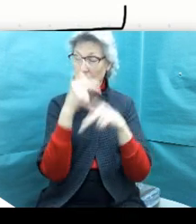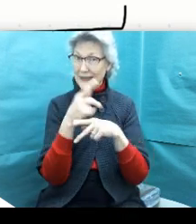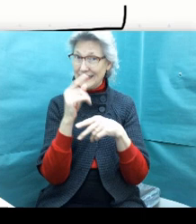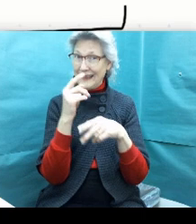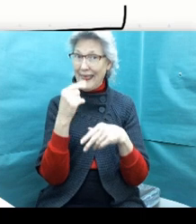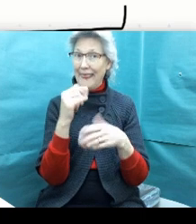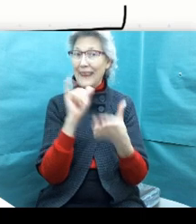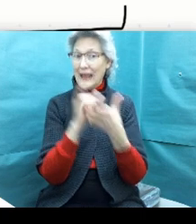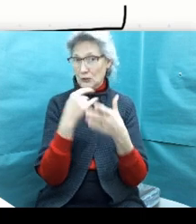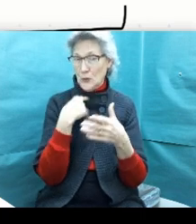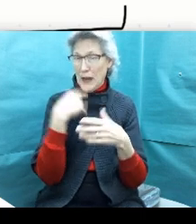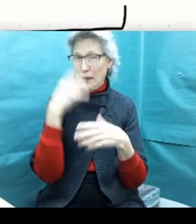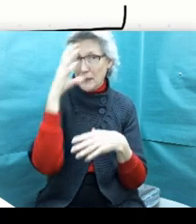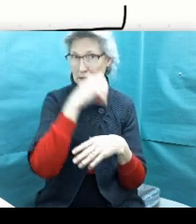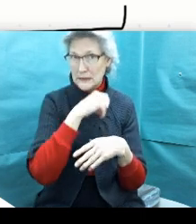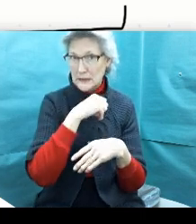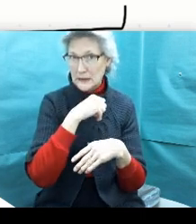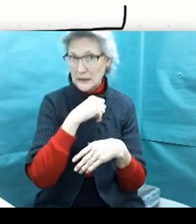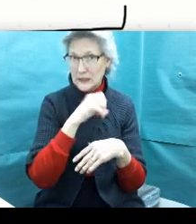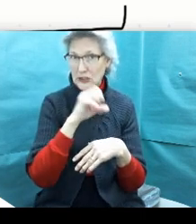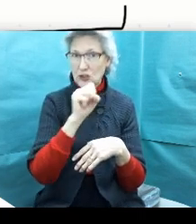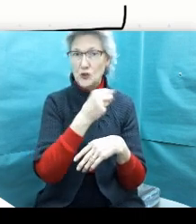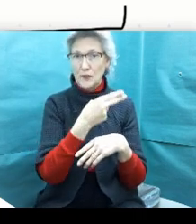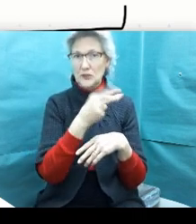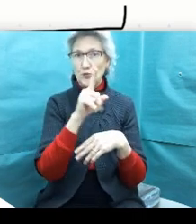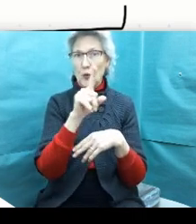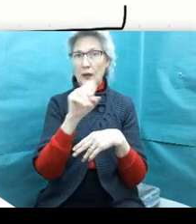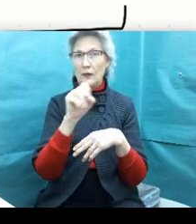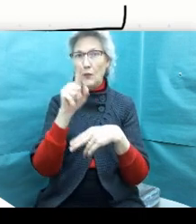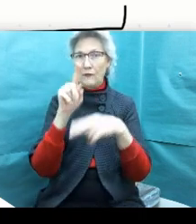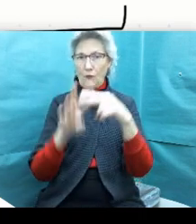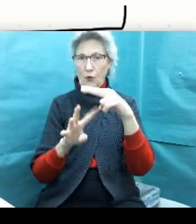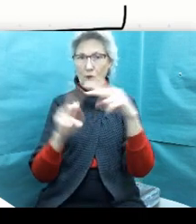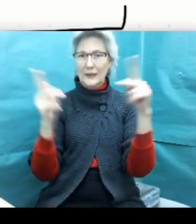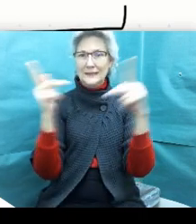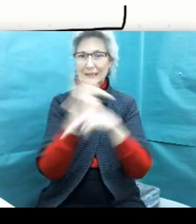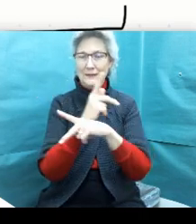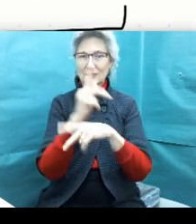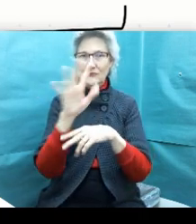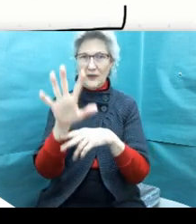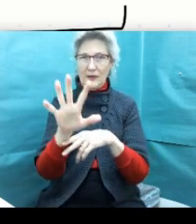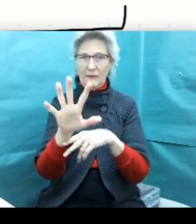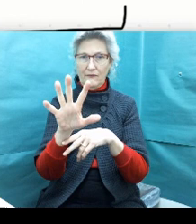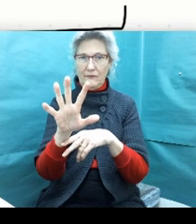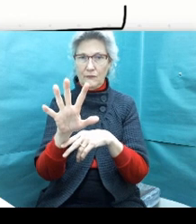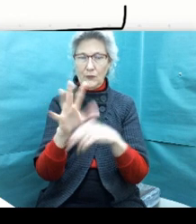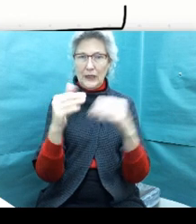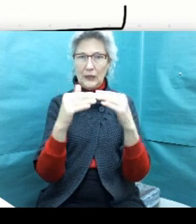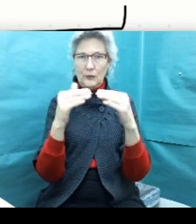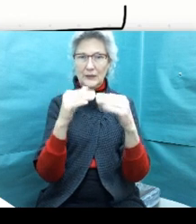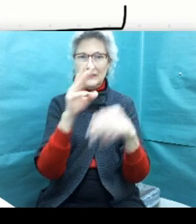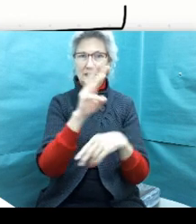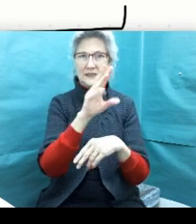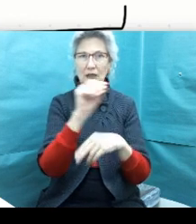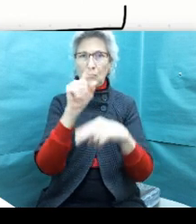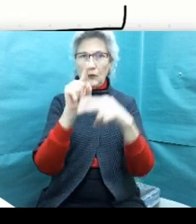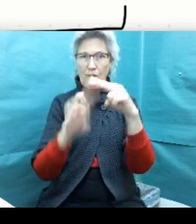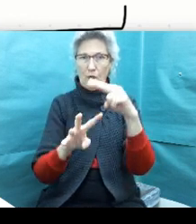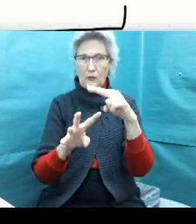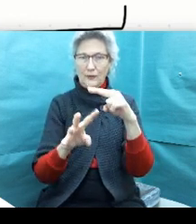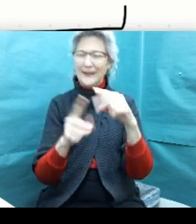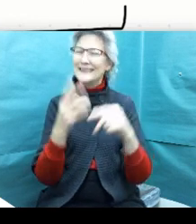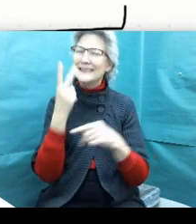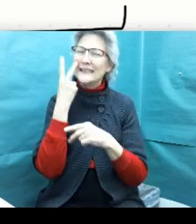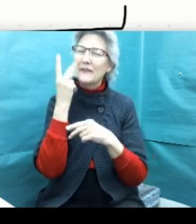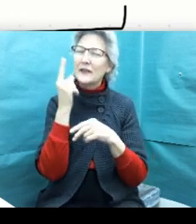I'm saying. That's what I'm guessing because Sherman is 1 1/4 times 5 would equal the 6 1/4. So let's see if that's